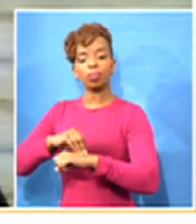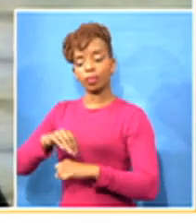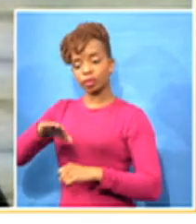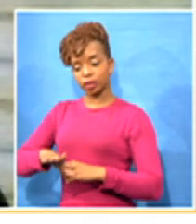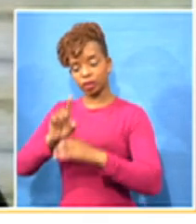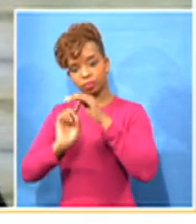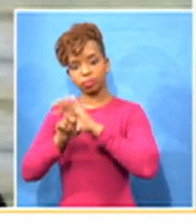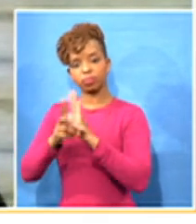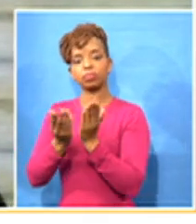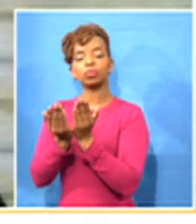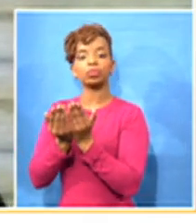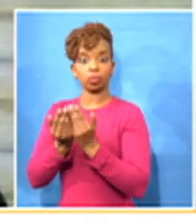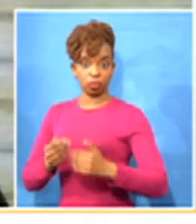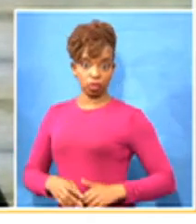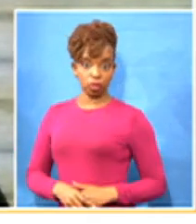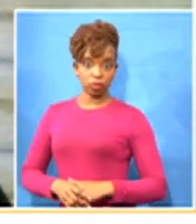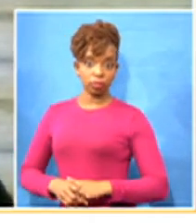school.